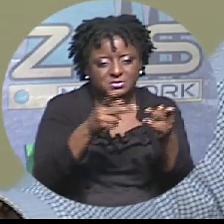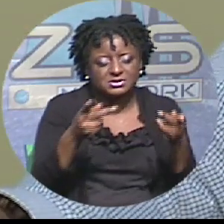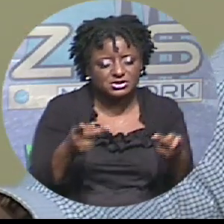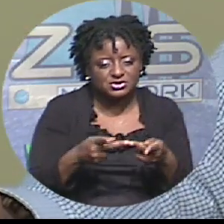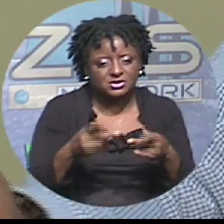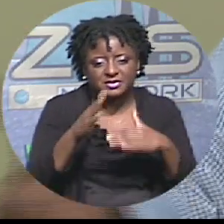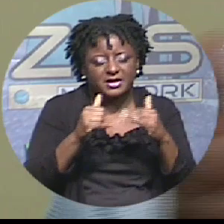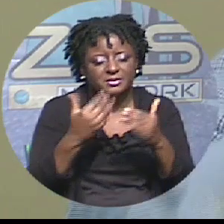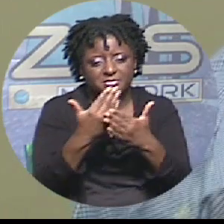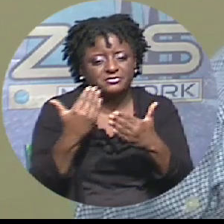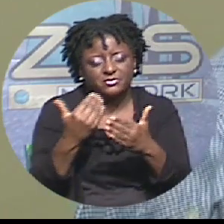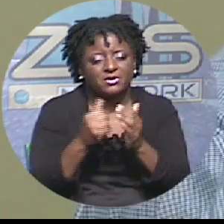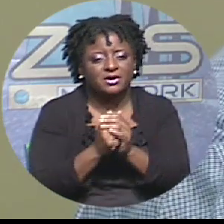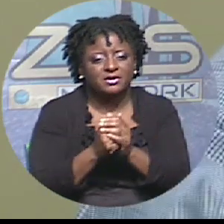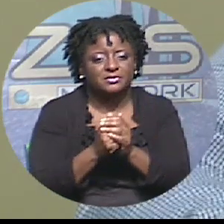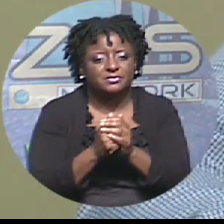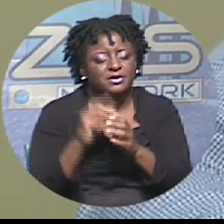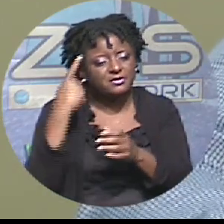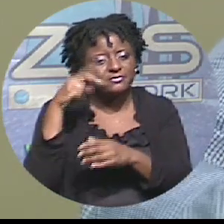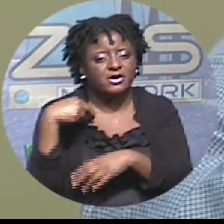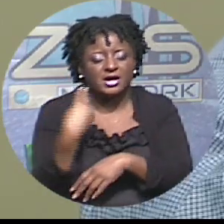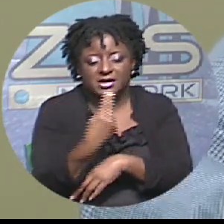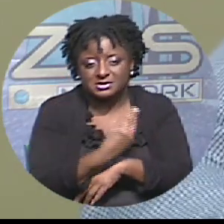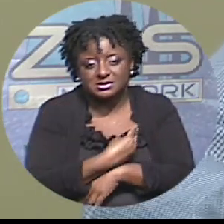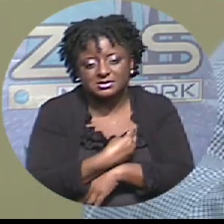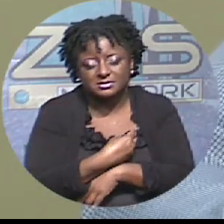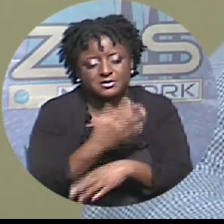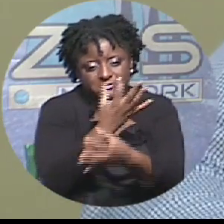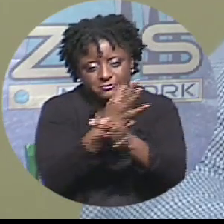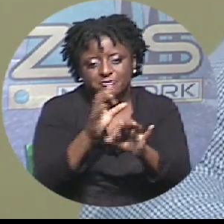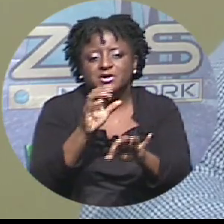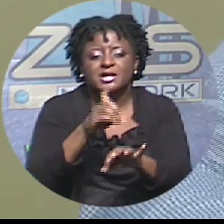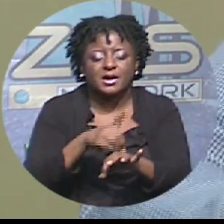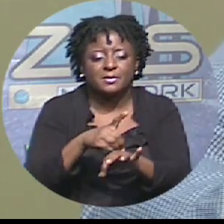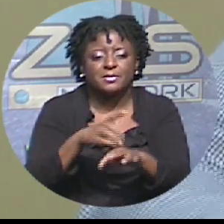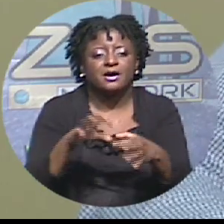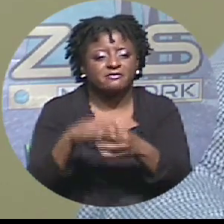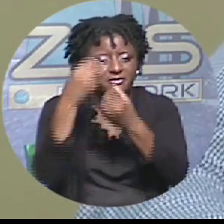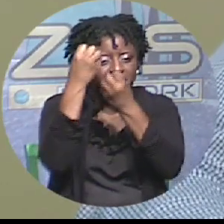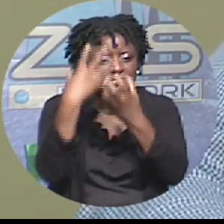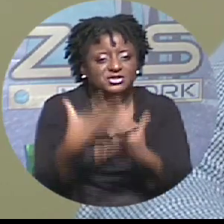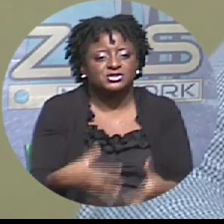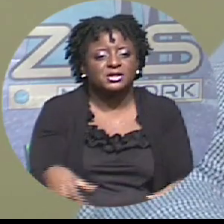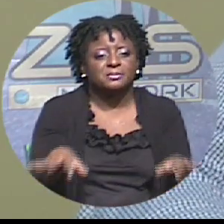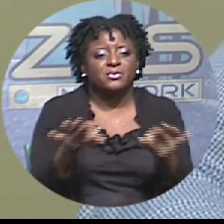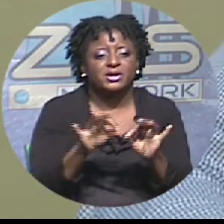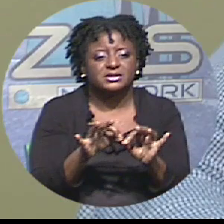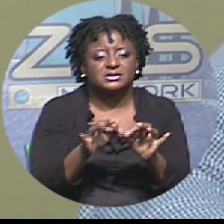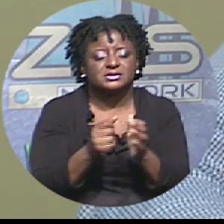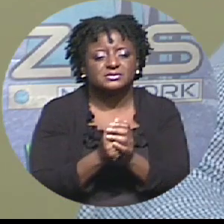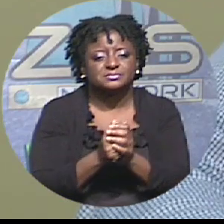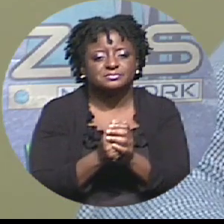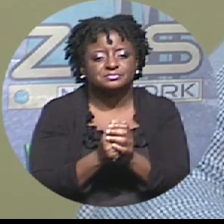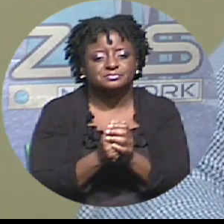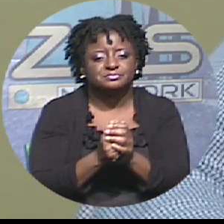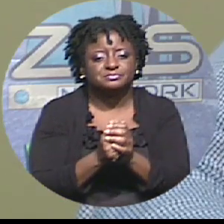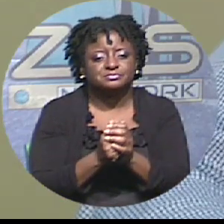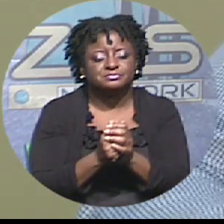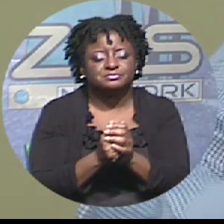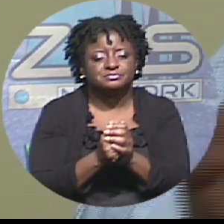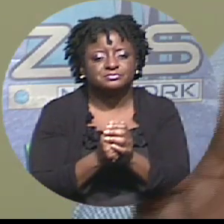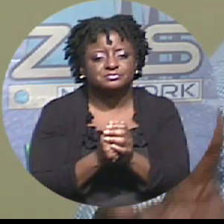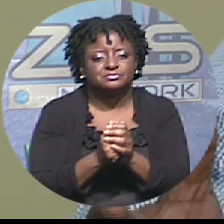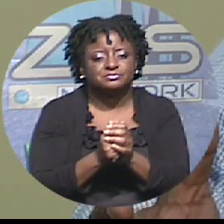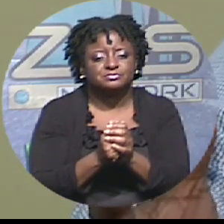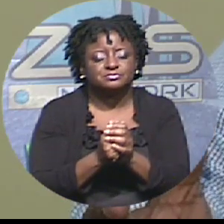in some of these agreements. So for us, freedom of information is extremely important in this instance, and I think that for